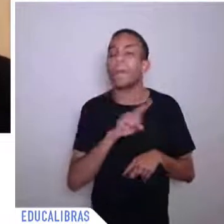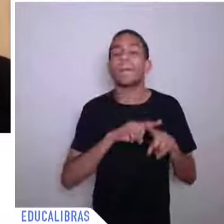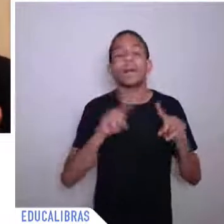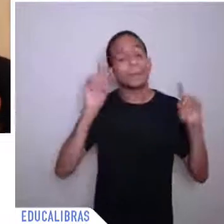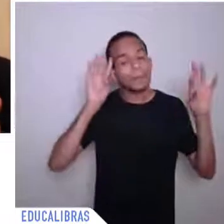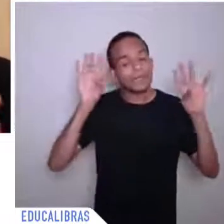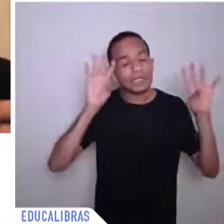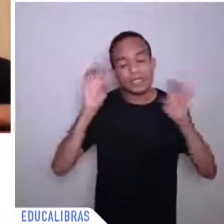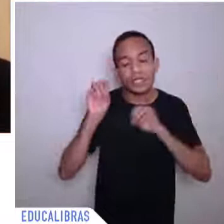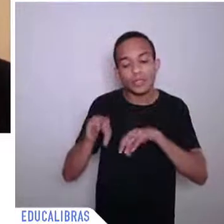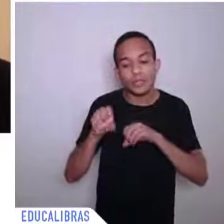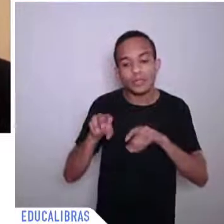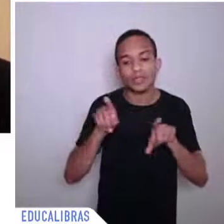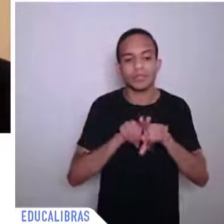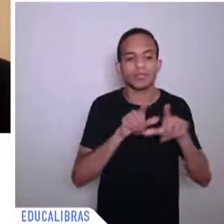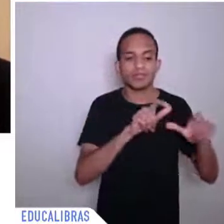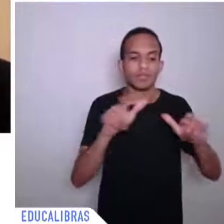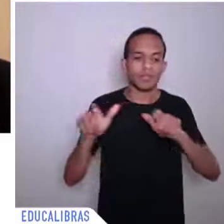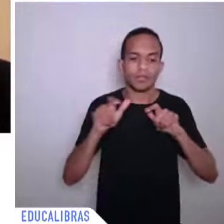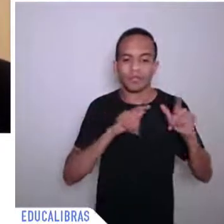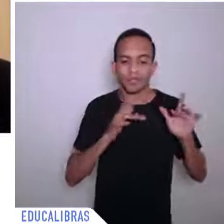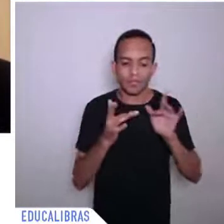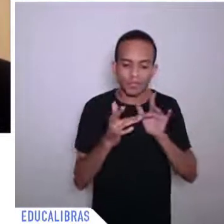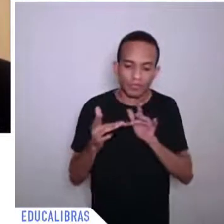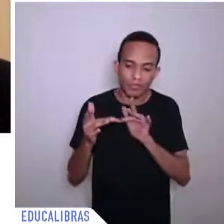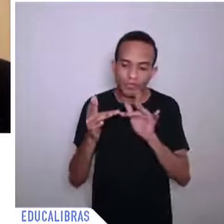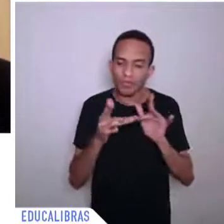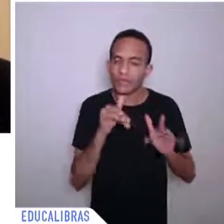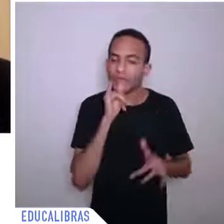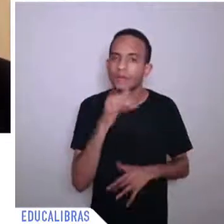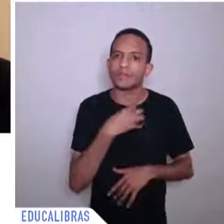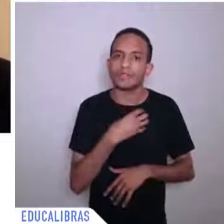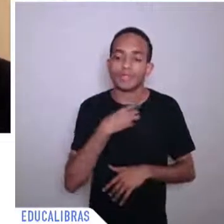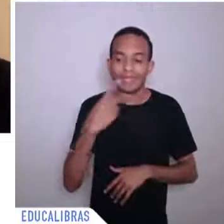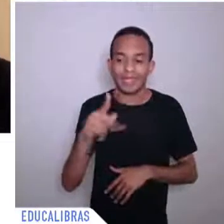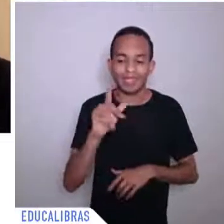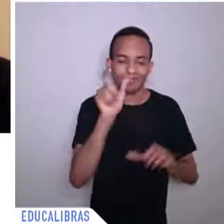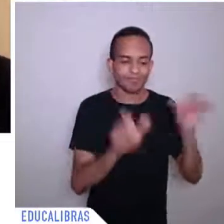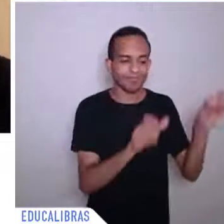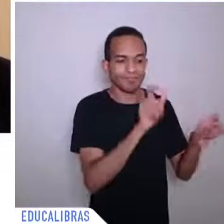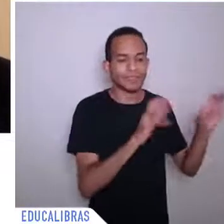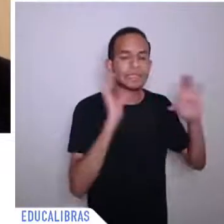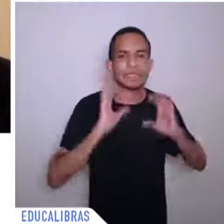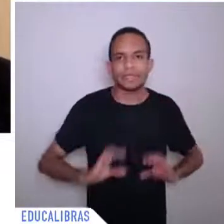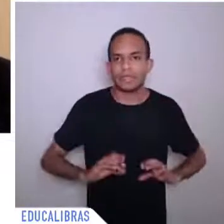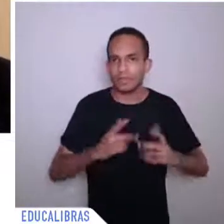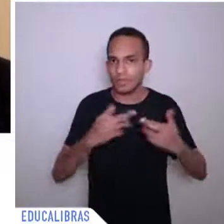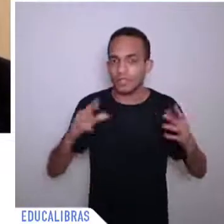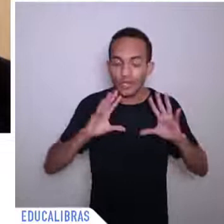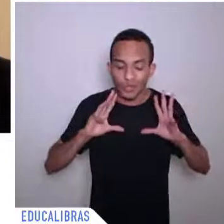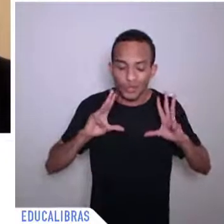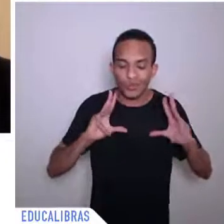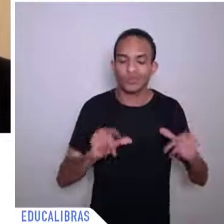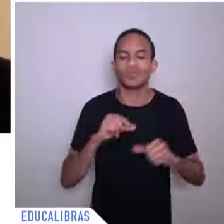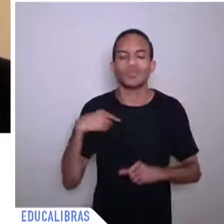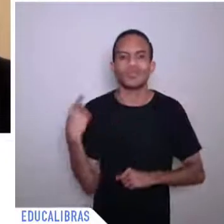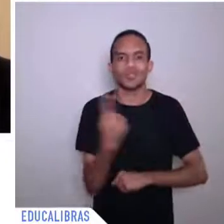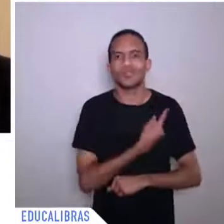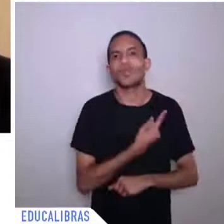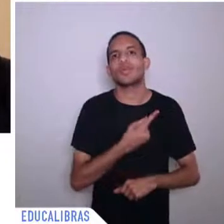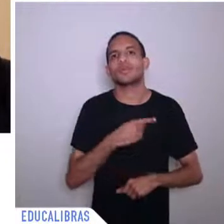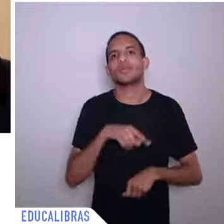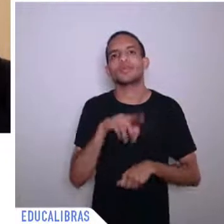universities, but considering education uh, as uh, a means